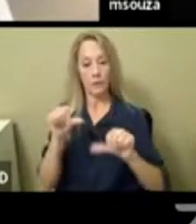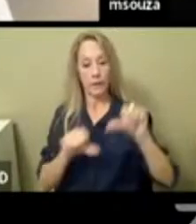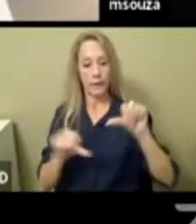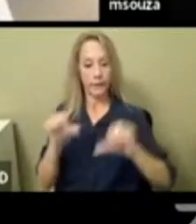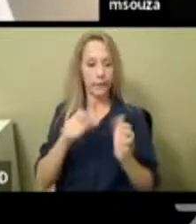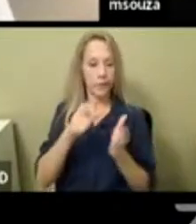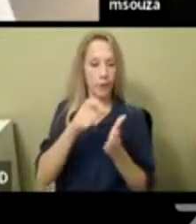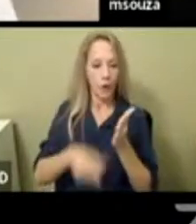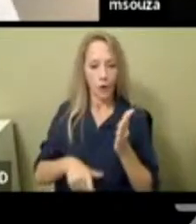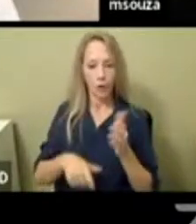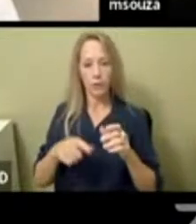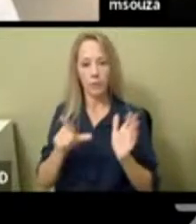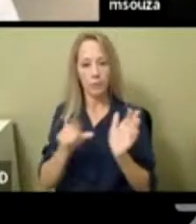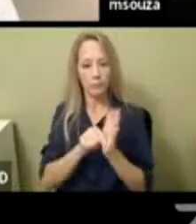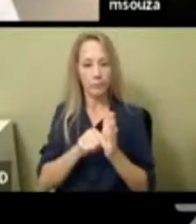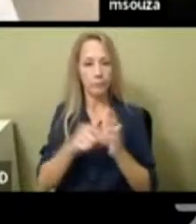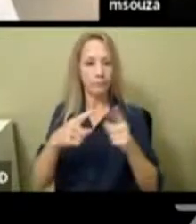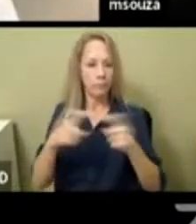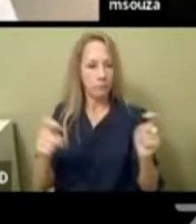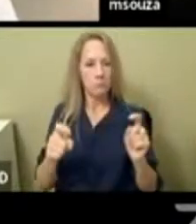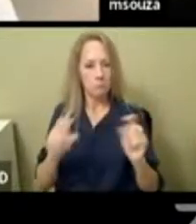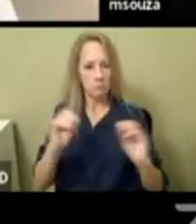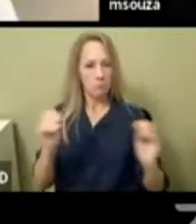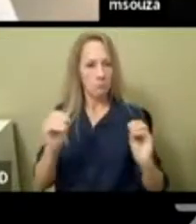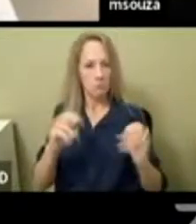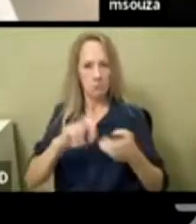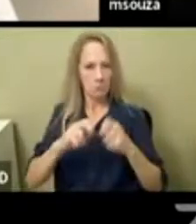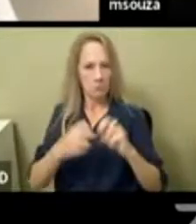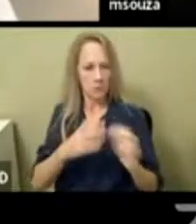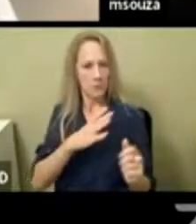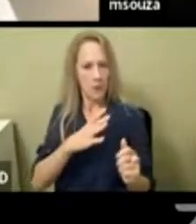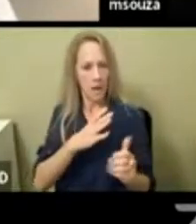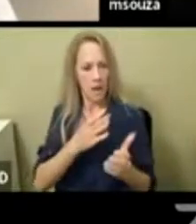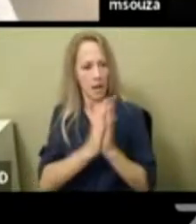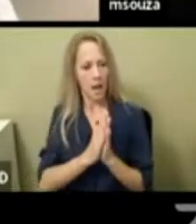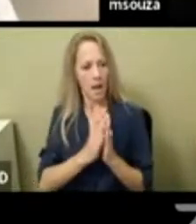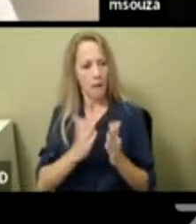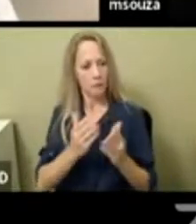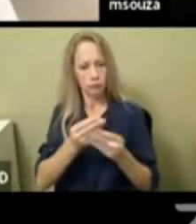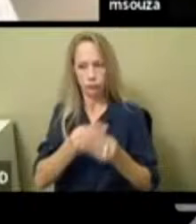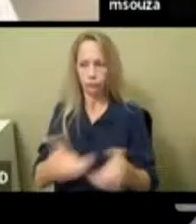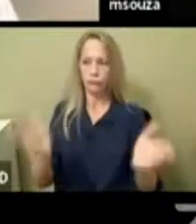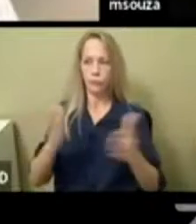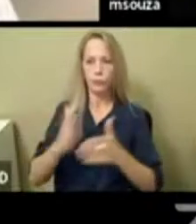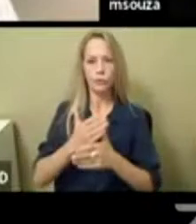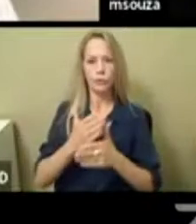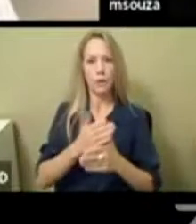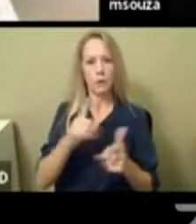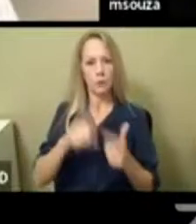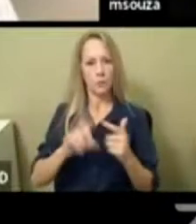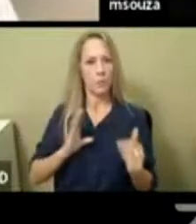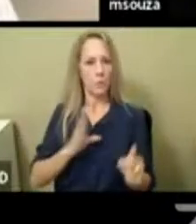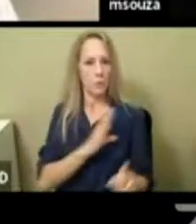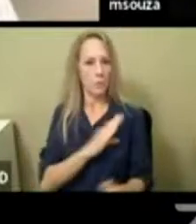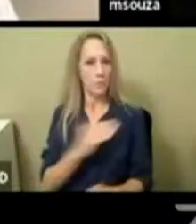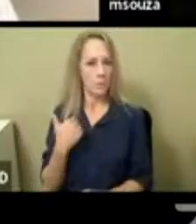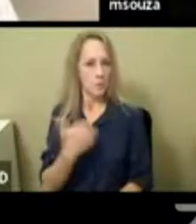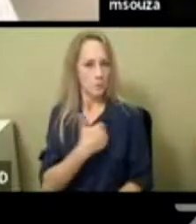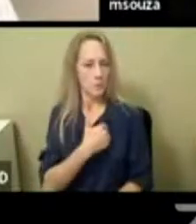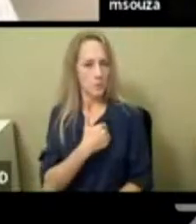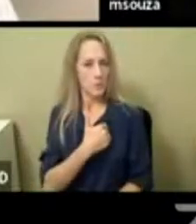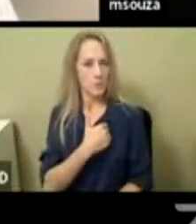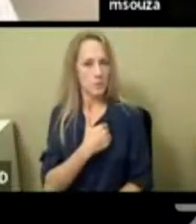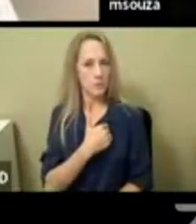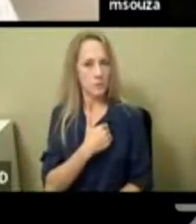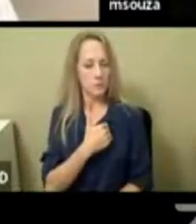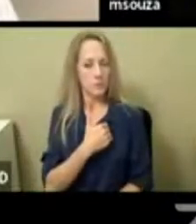article, say, and asking that it be shared to other members of the board. And I especially